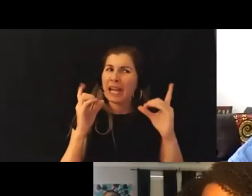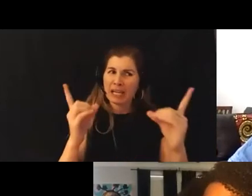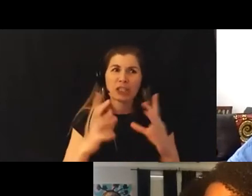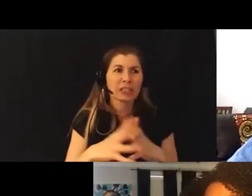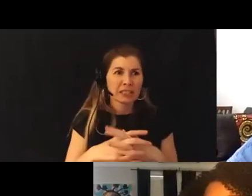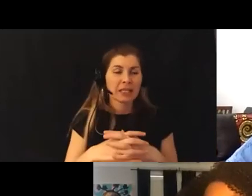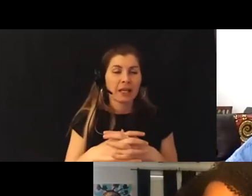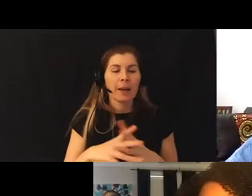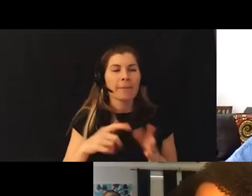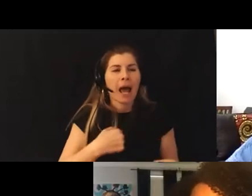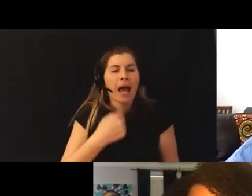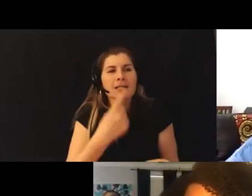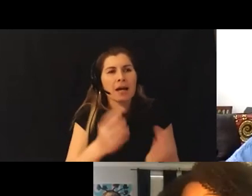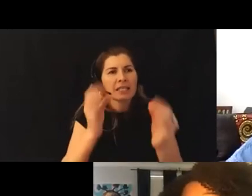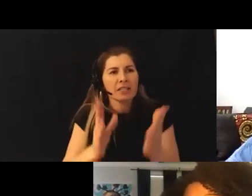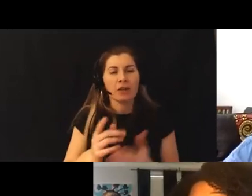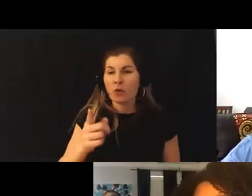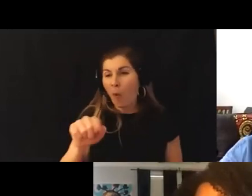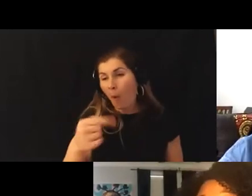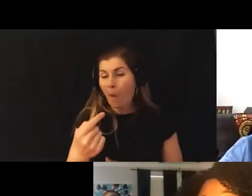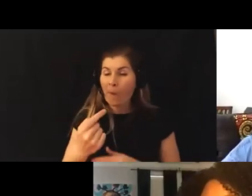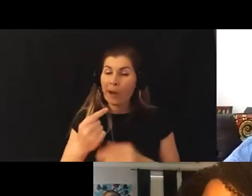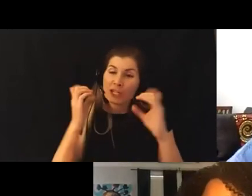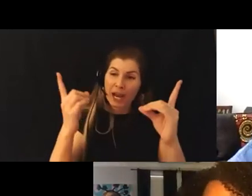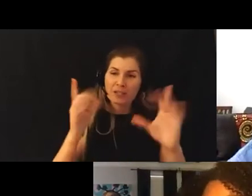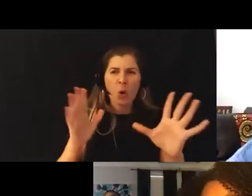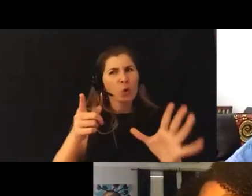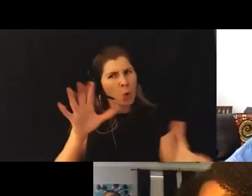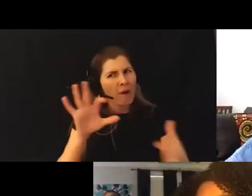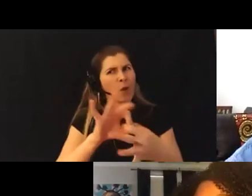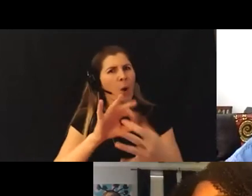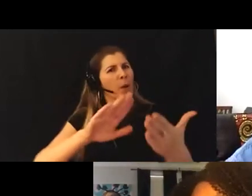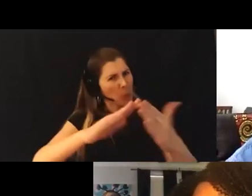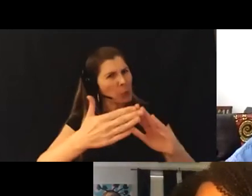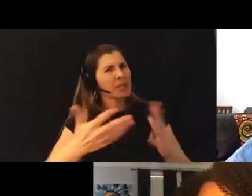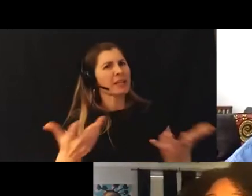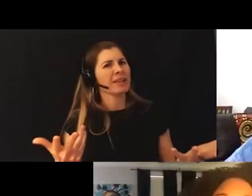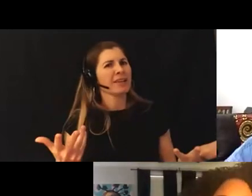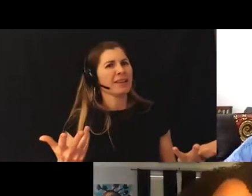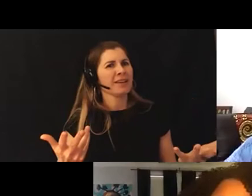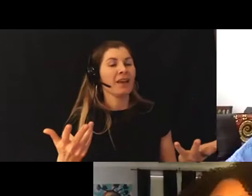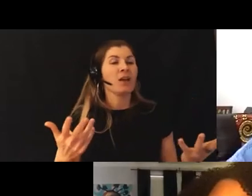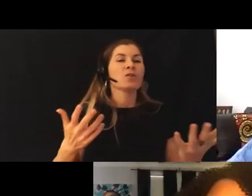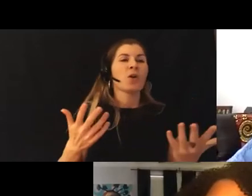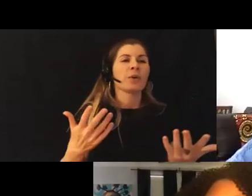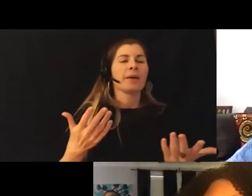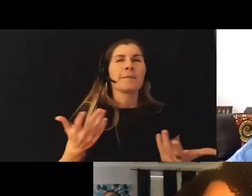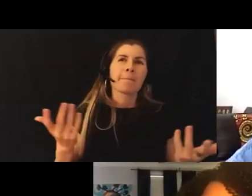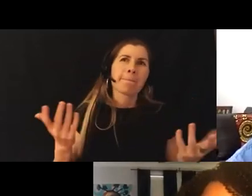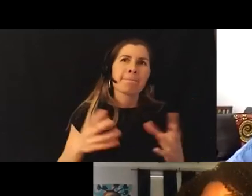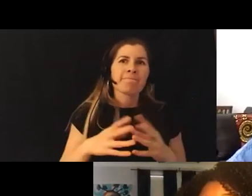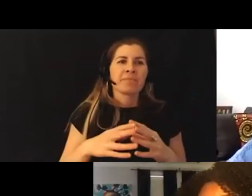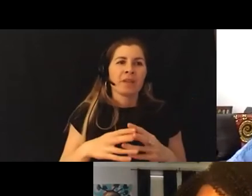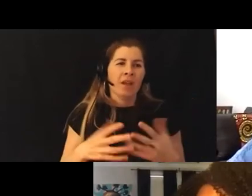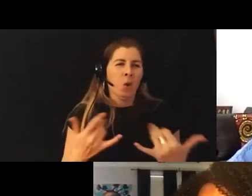telling teaching artists, you're not just a part of the arts ed, you're a part of the whole community. And so while there may be a pause or a